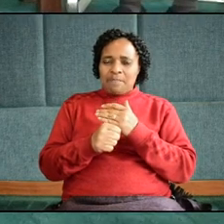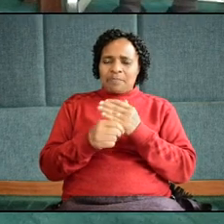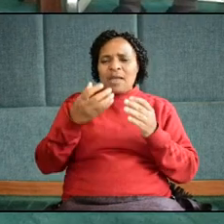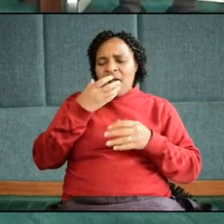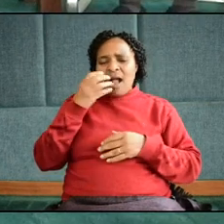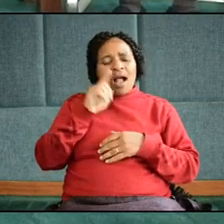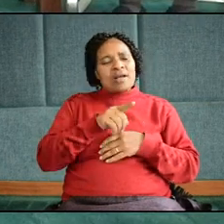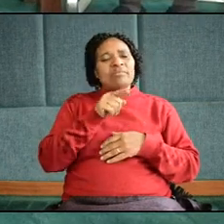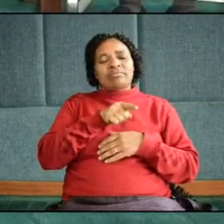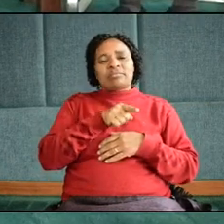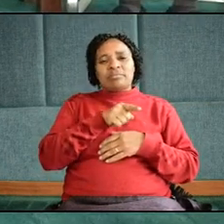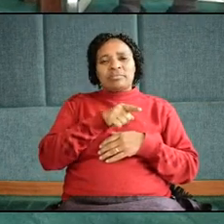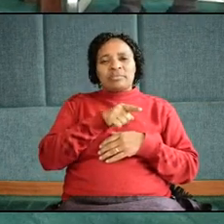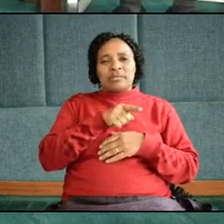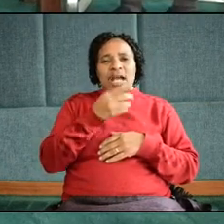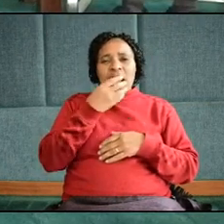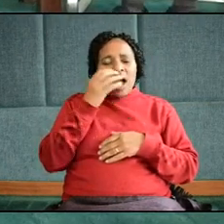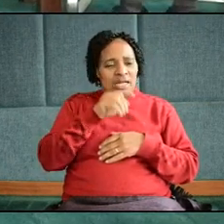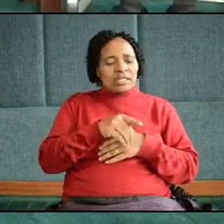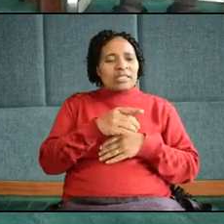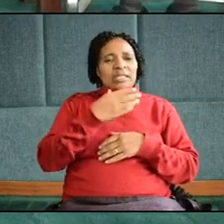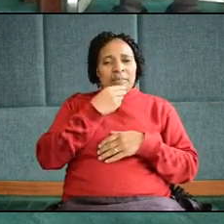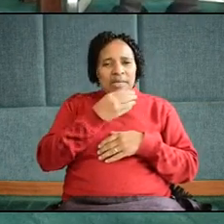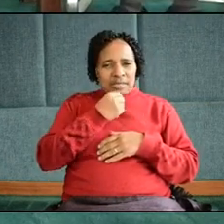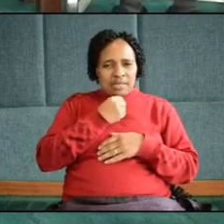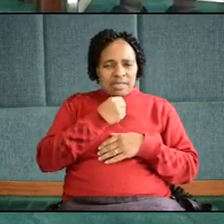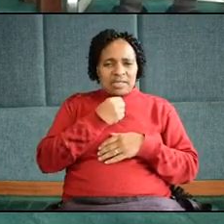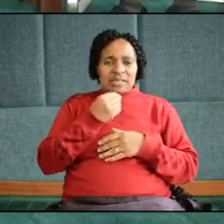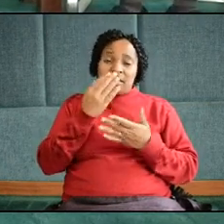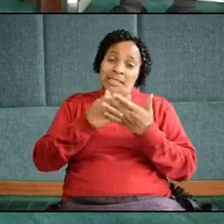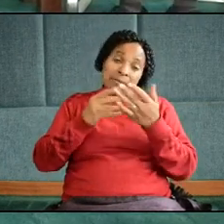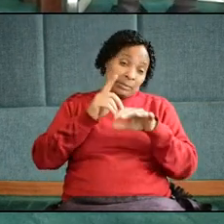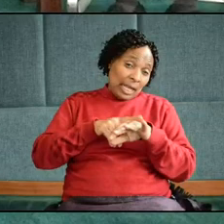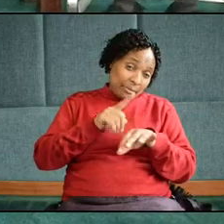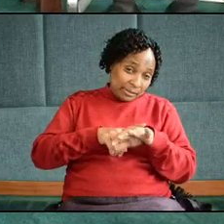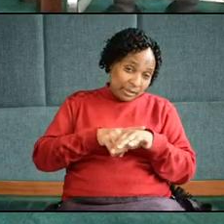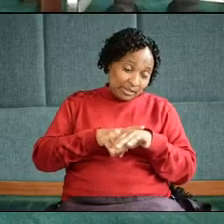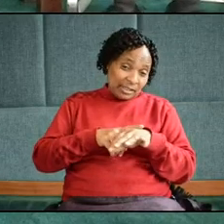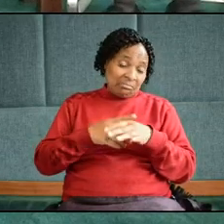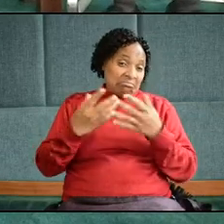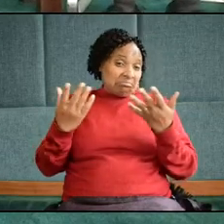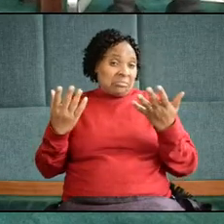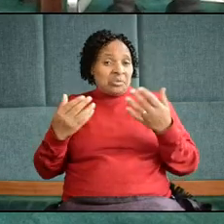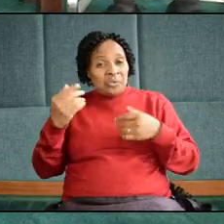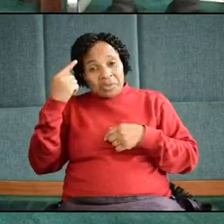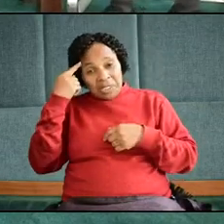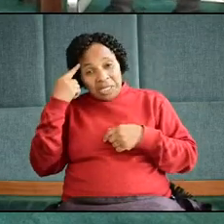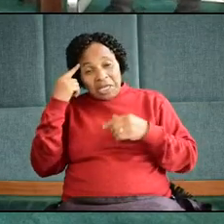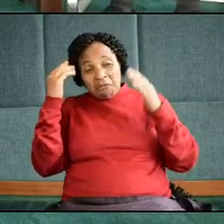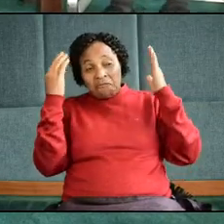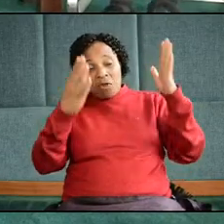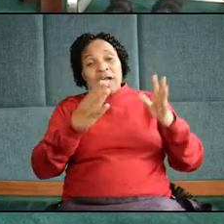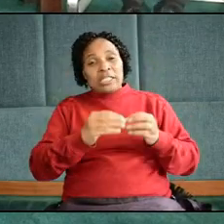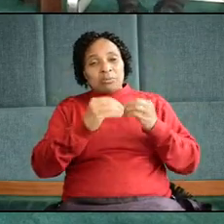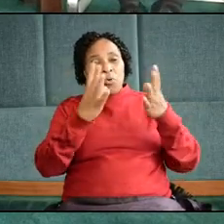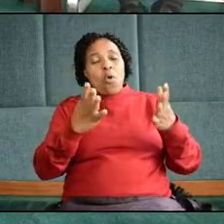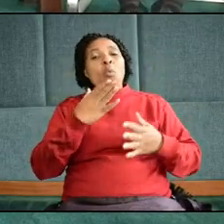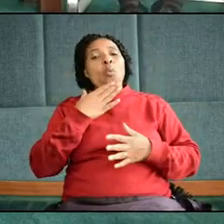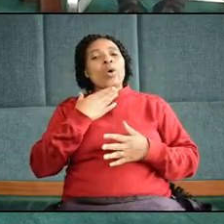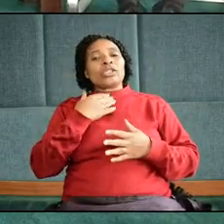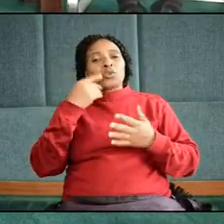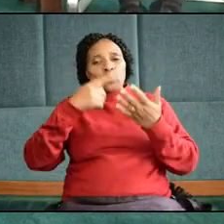Cursed is he. Cursed is he. I mean, at times we tend to focus more on what we